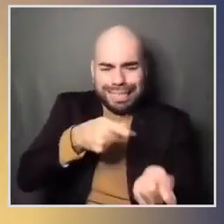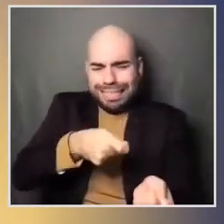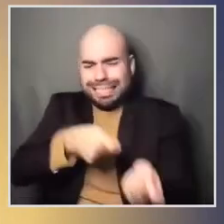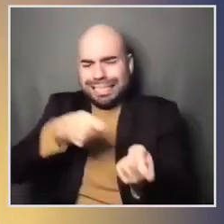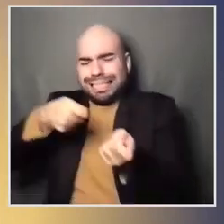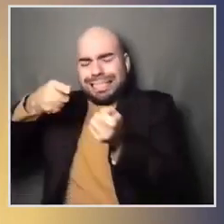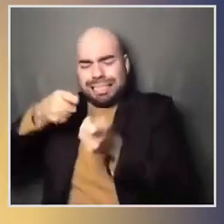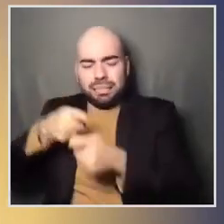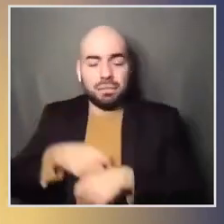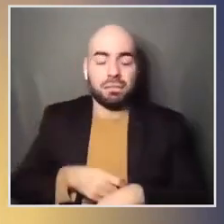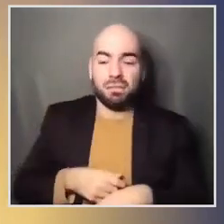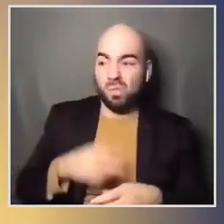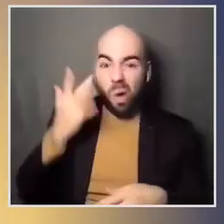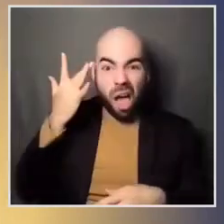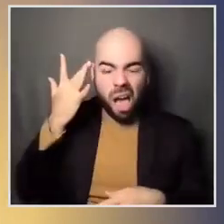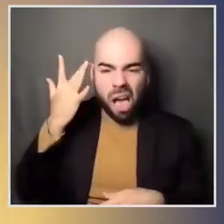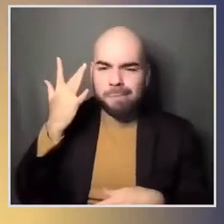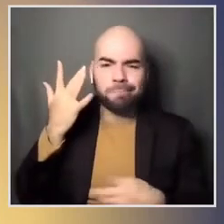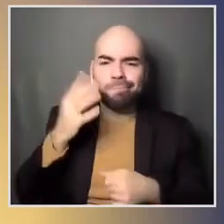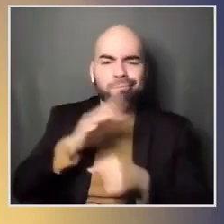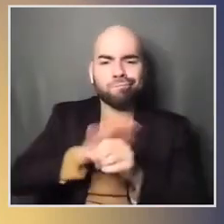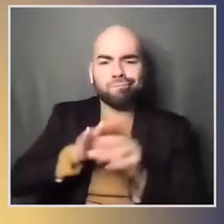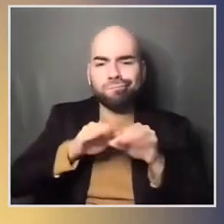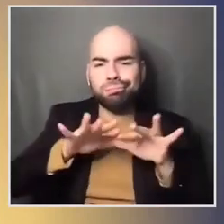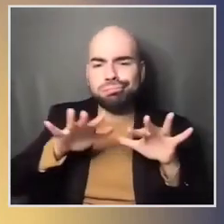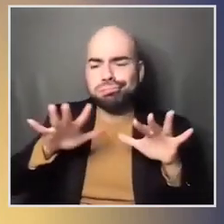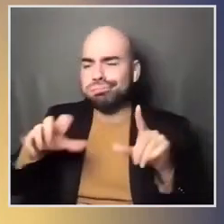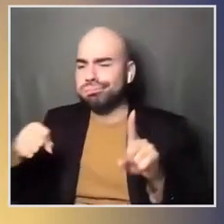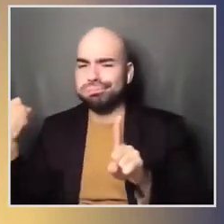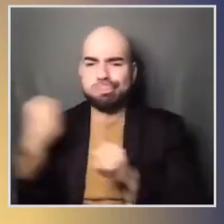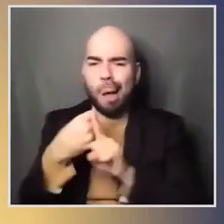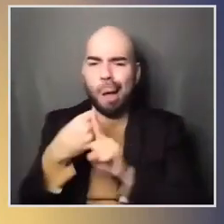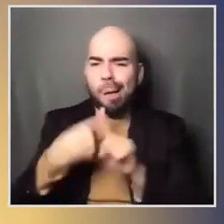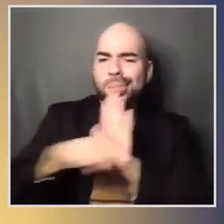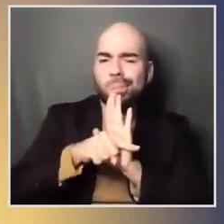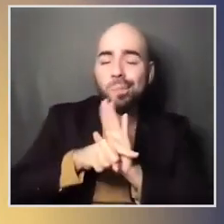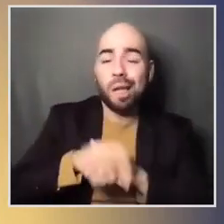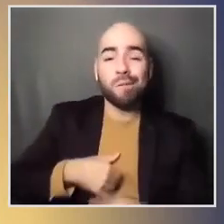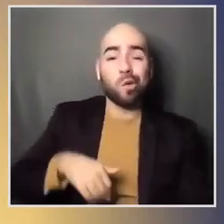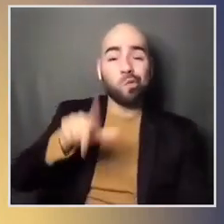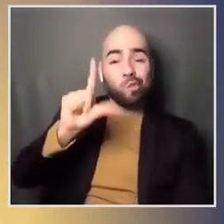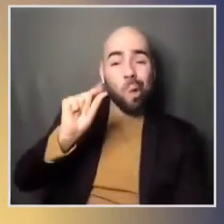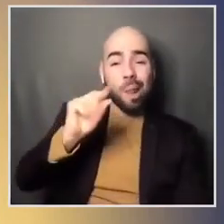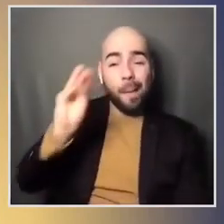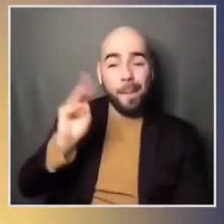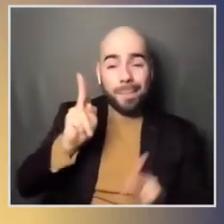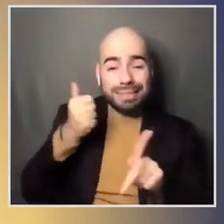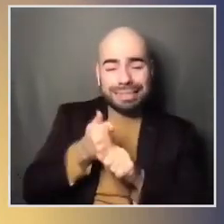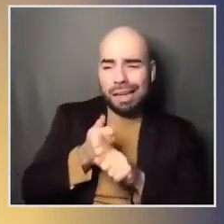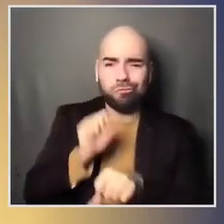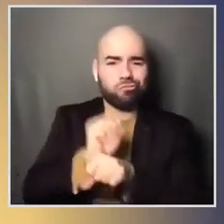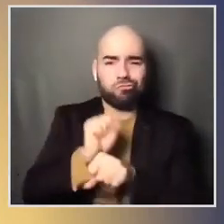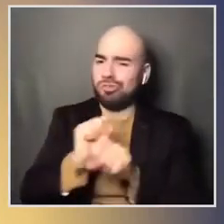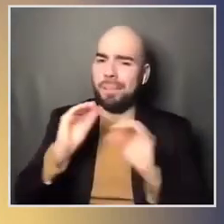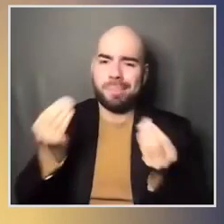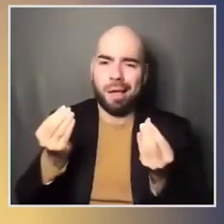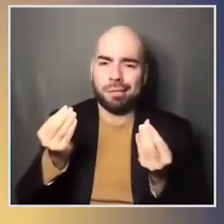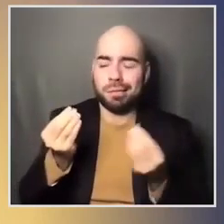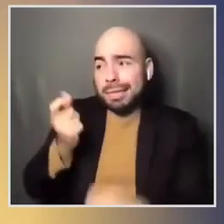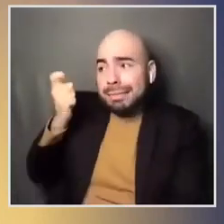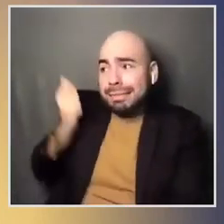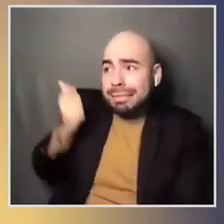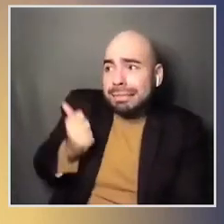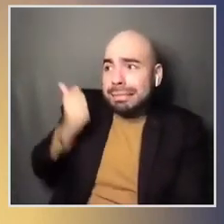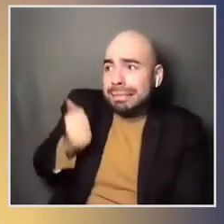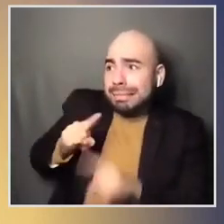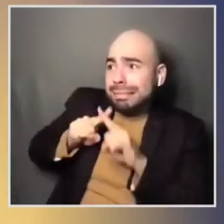control. More than 20 million people are on unemployment. Millions are worried about making rent and putting